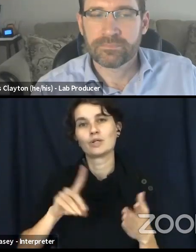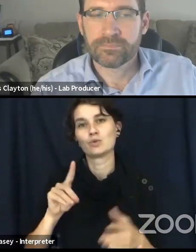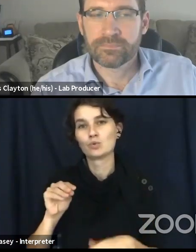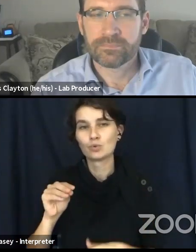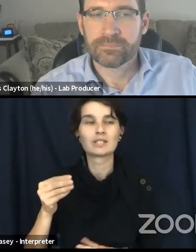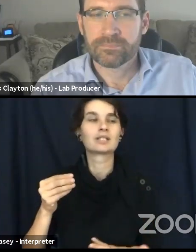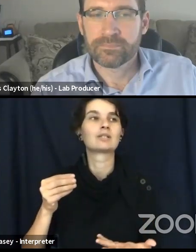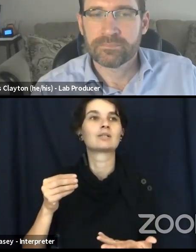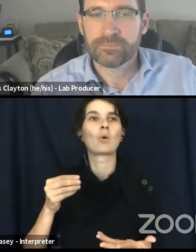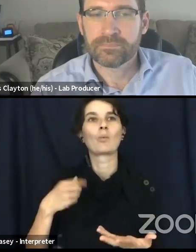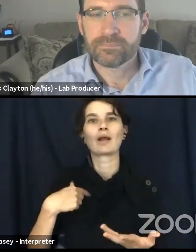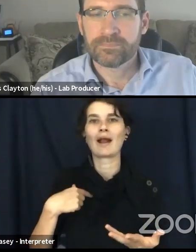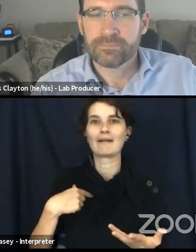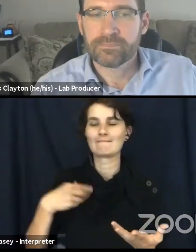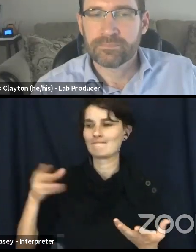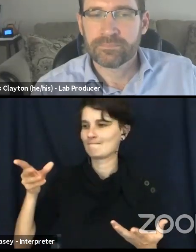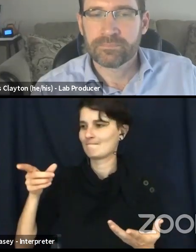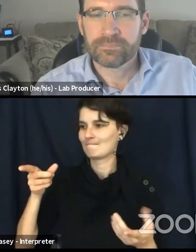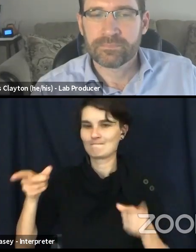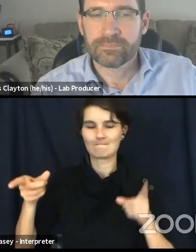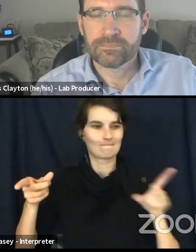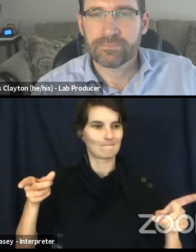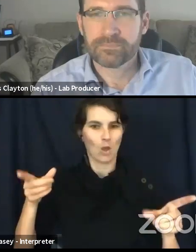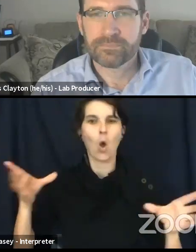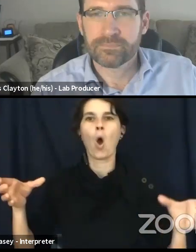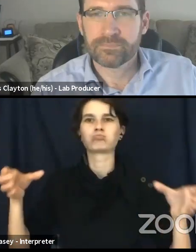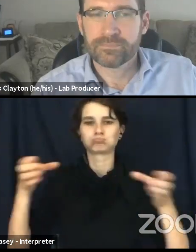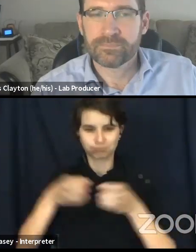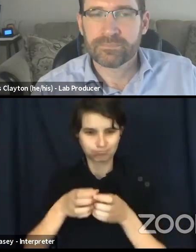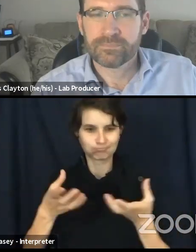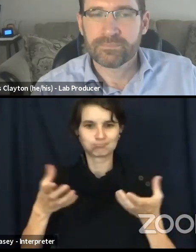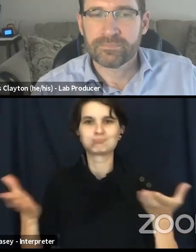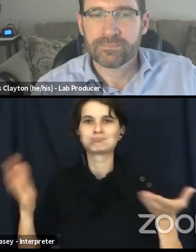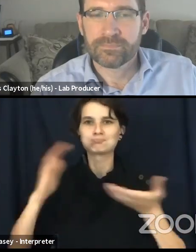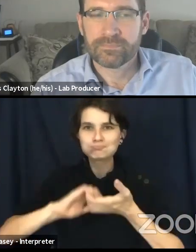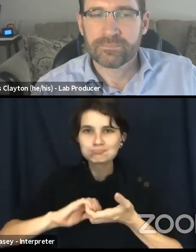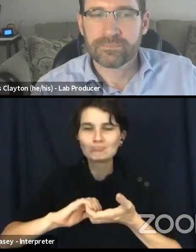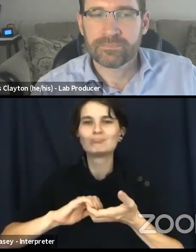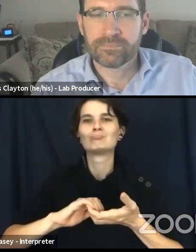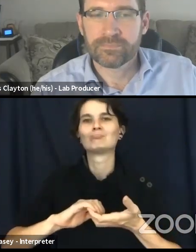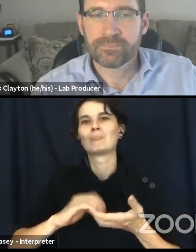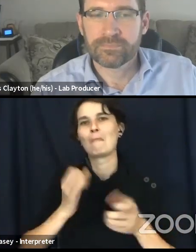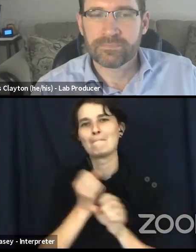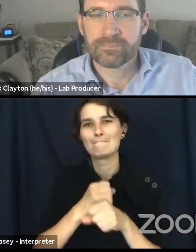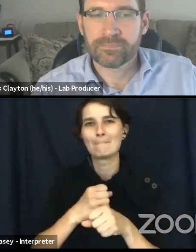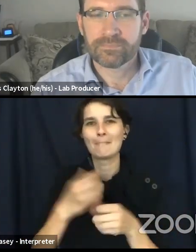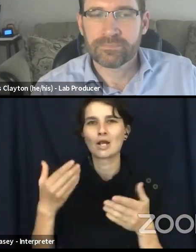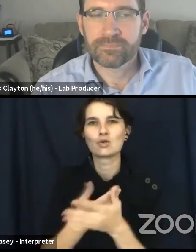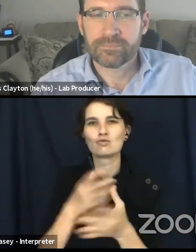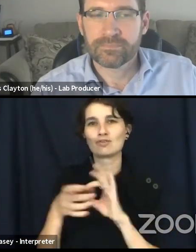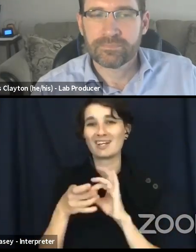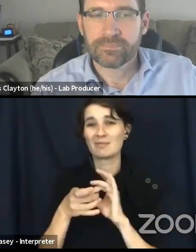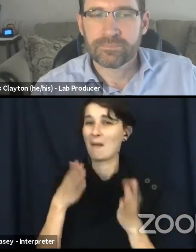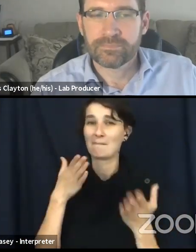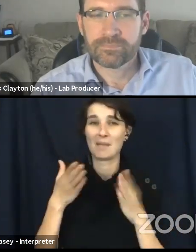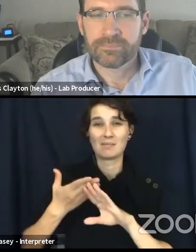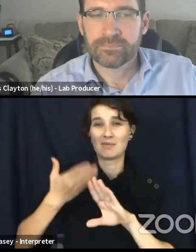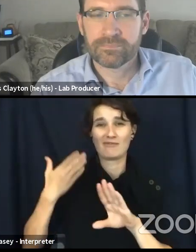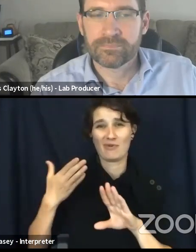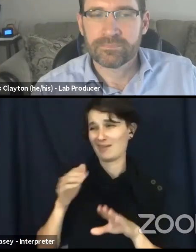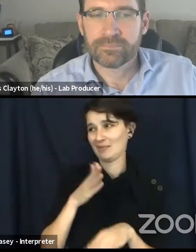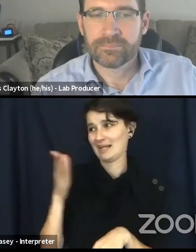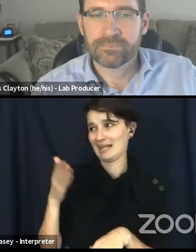of facilitate those relationships so that folks that who might have not shared space before